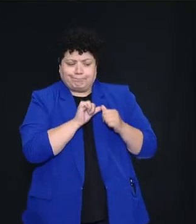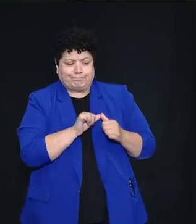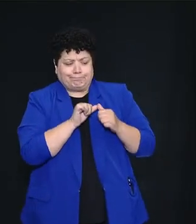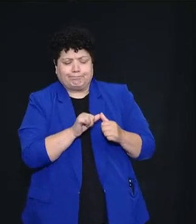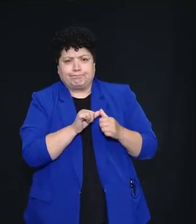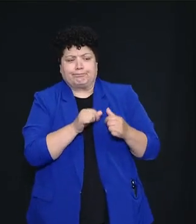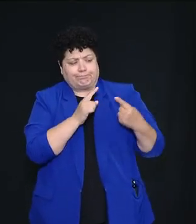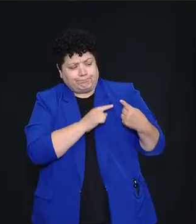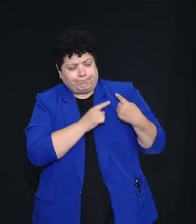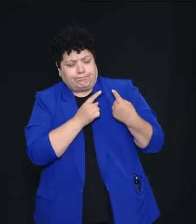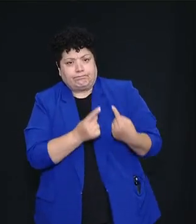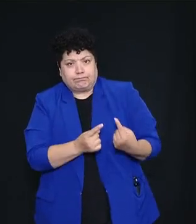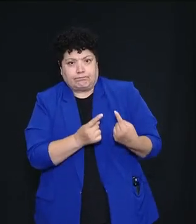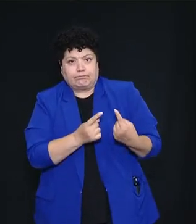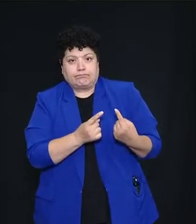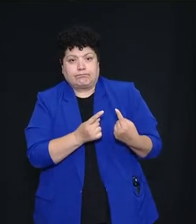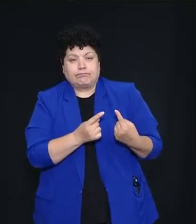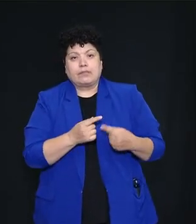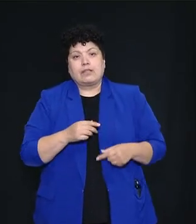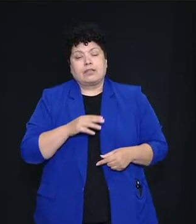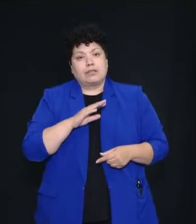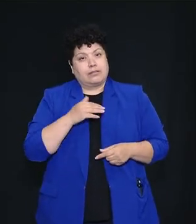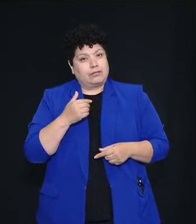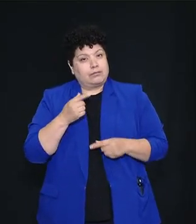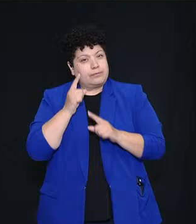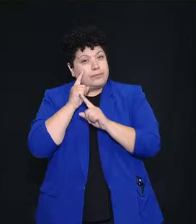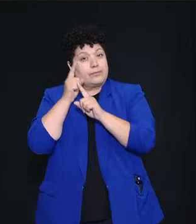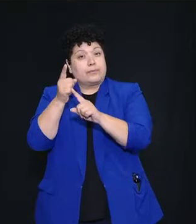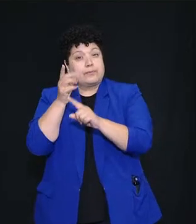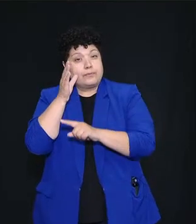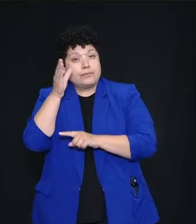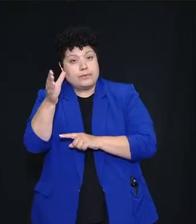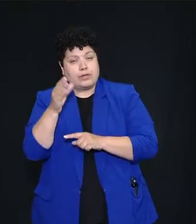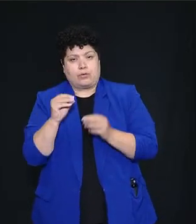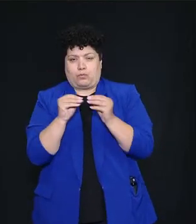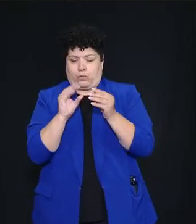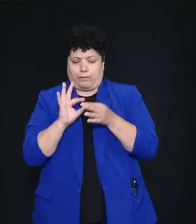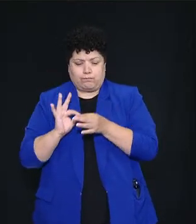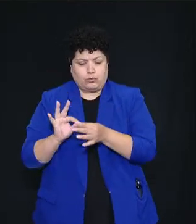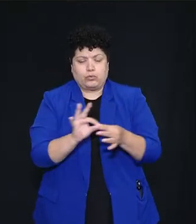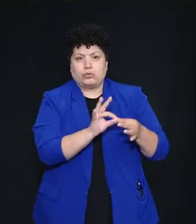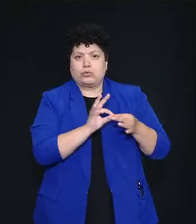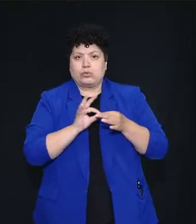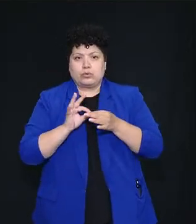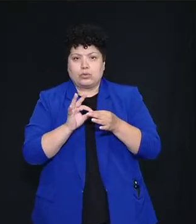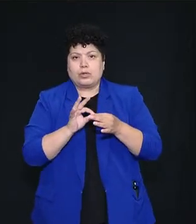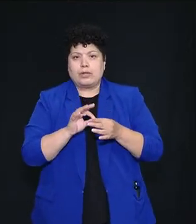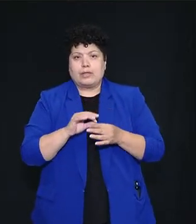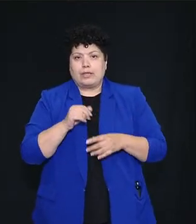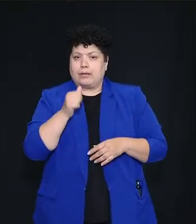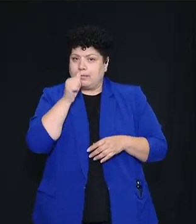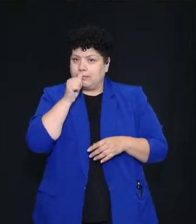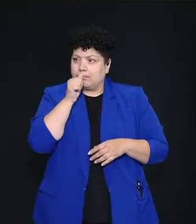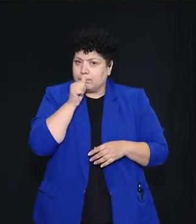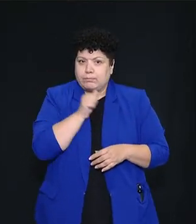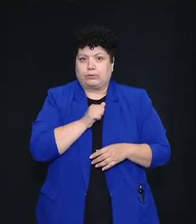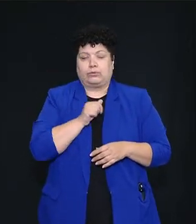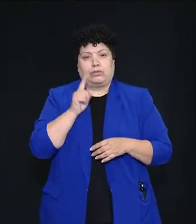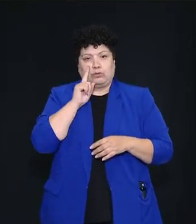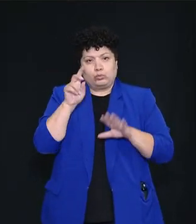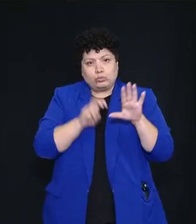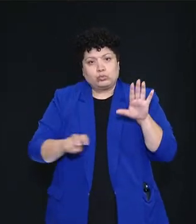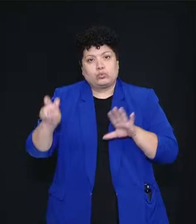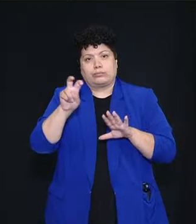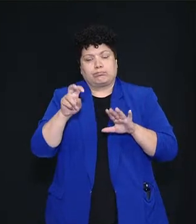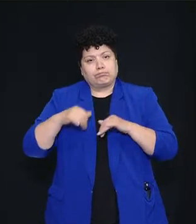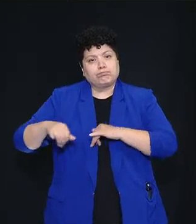peoples and to move forward on a fraternal and patient journey with all Canadians in